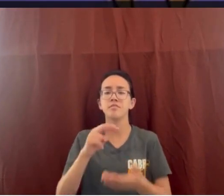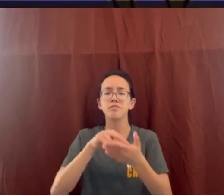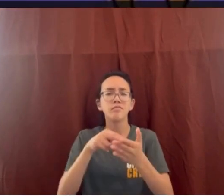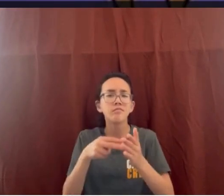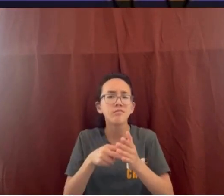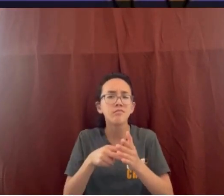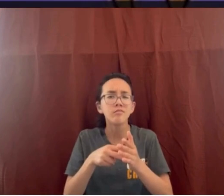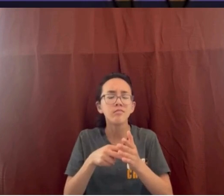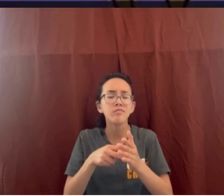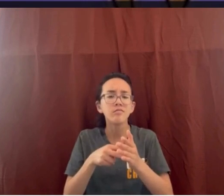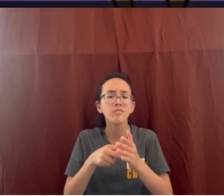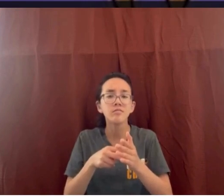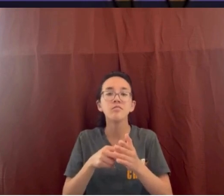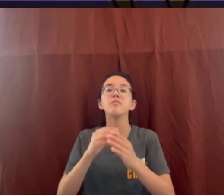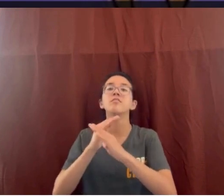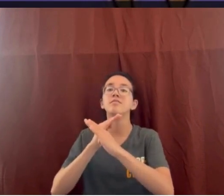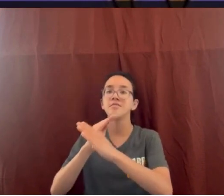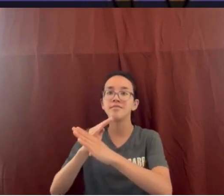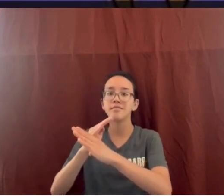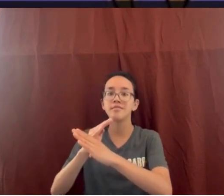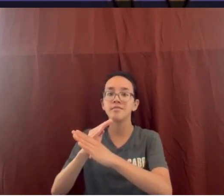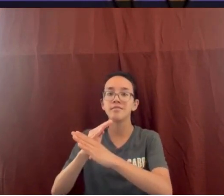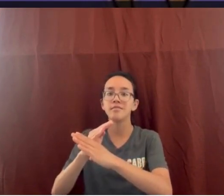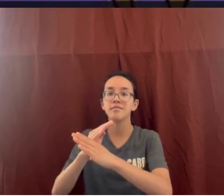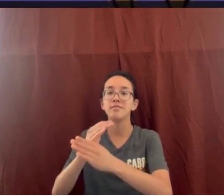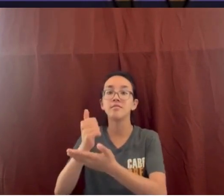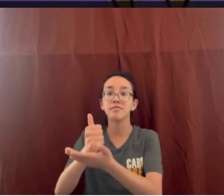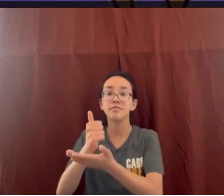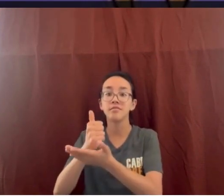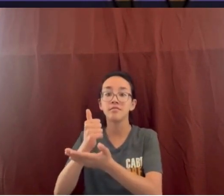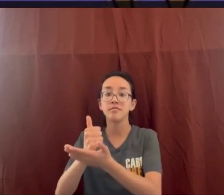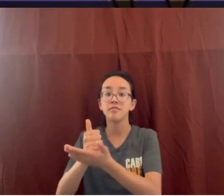which means the protection of the environment.